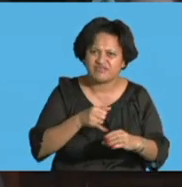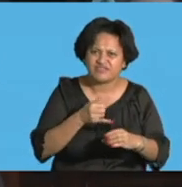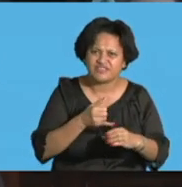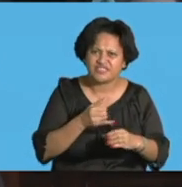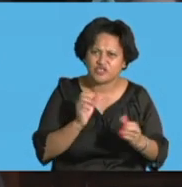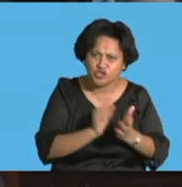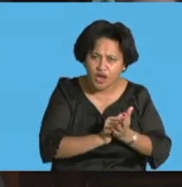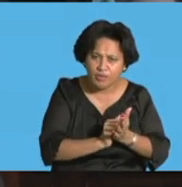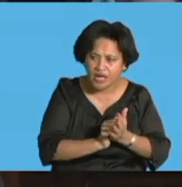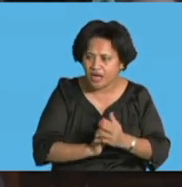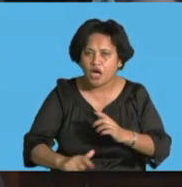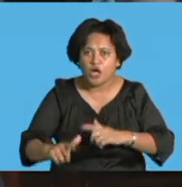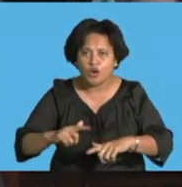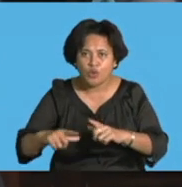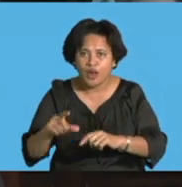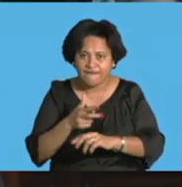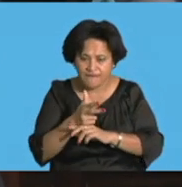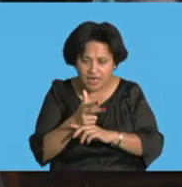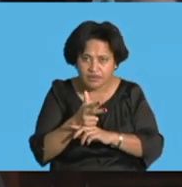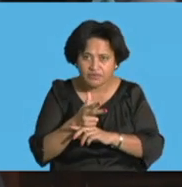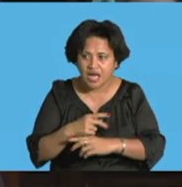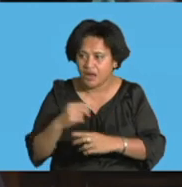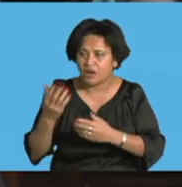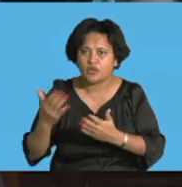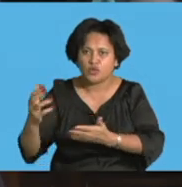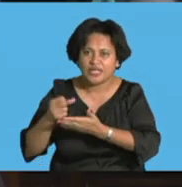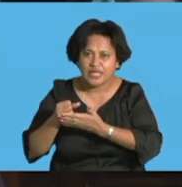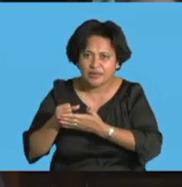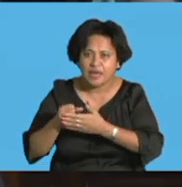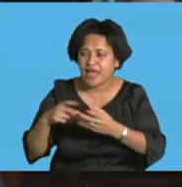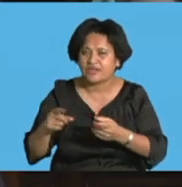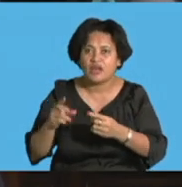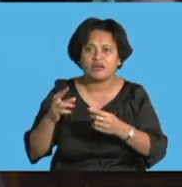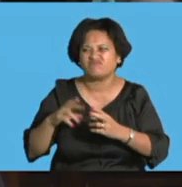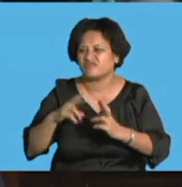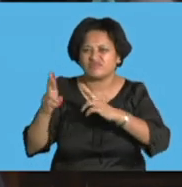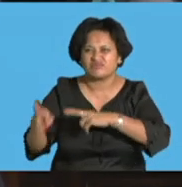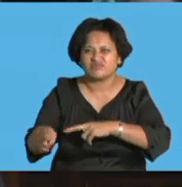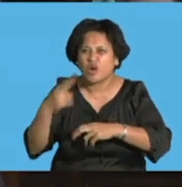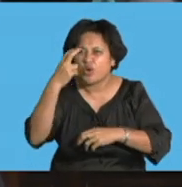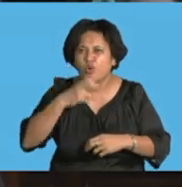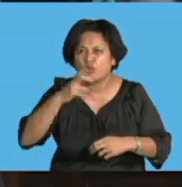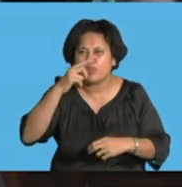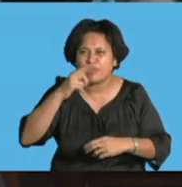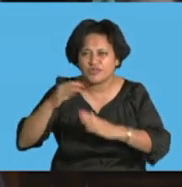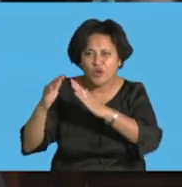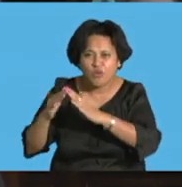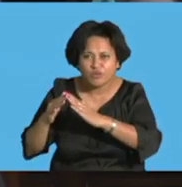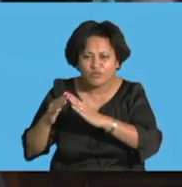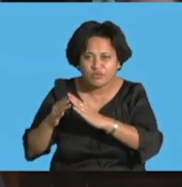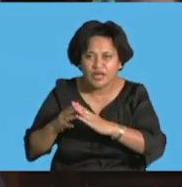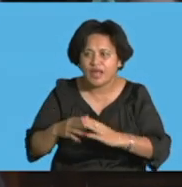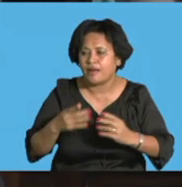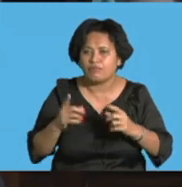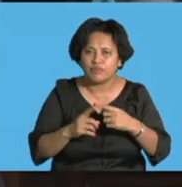local filmmaking, warehousing and storage facilities, retirement villages, and aged care facilities, including waste